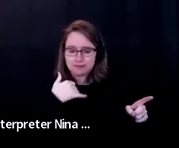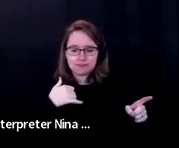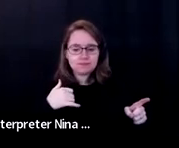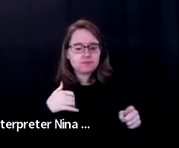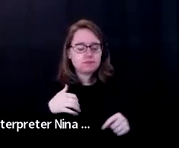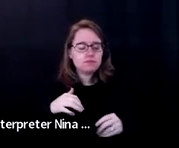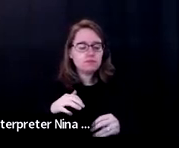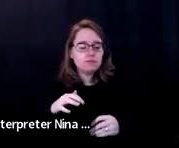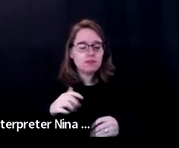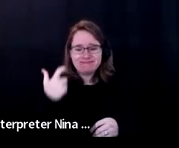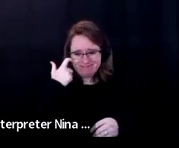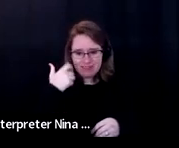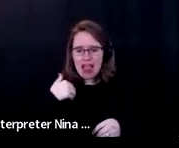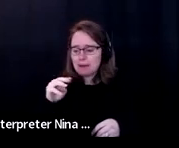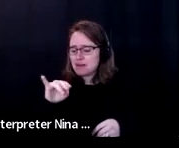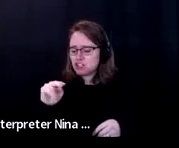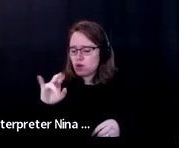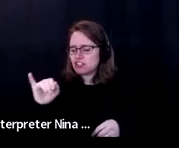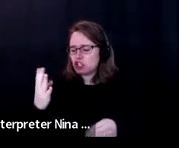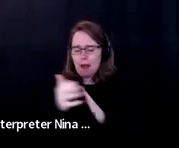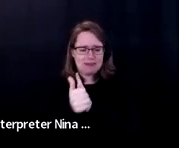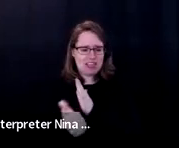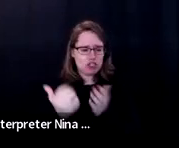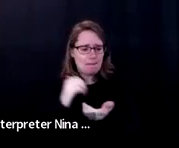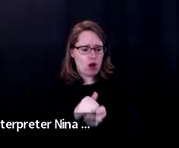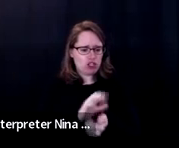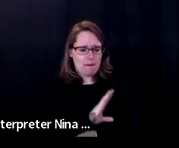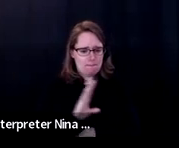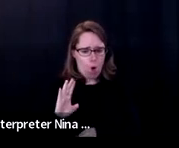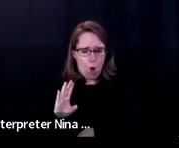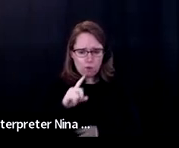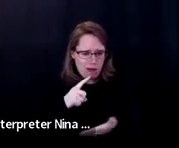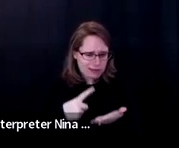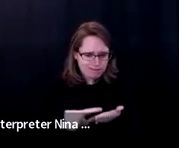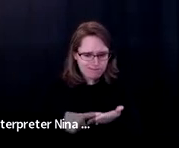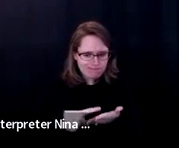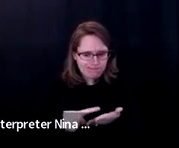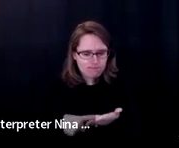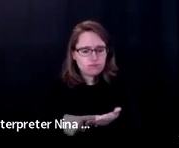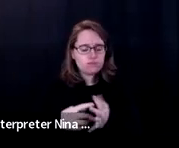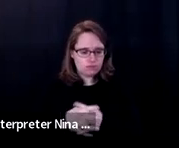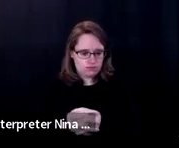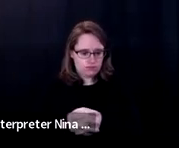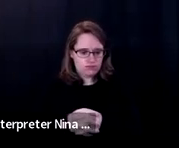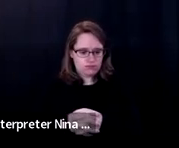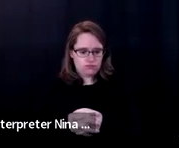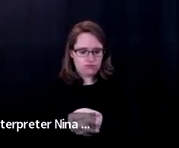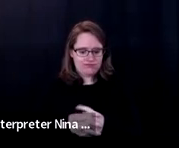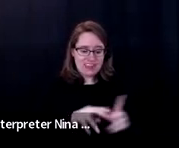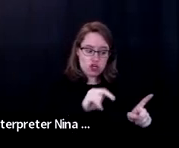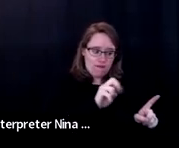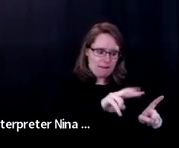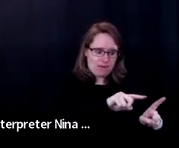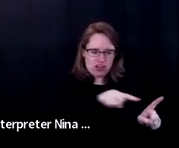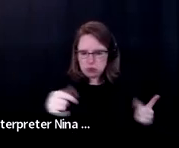Minnesota Job Skills Partnership Board conversation kind of between the time we finished up phase 1 and this beginning of phase 2. And one of the things that